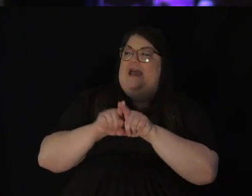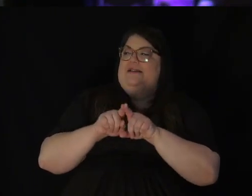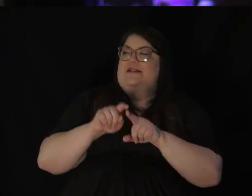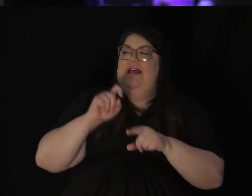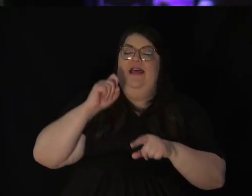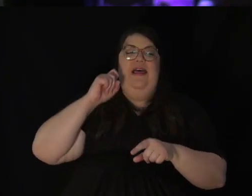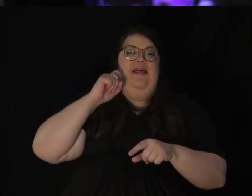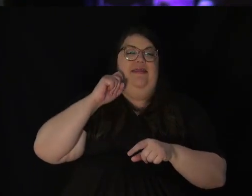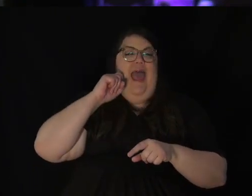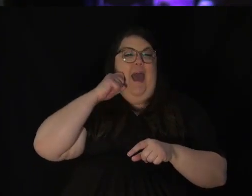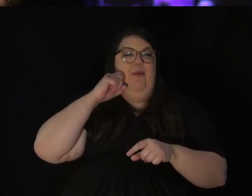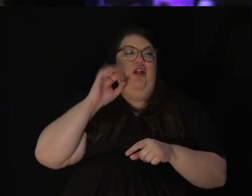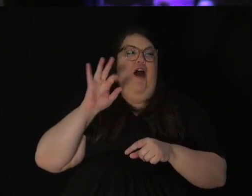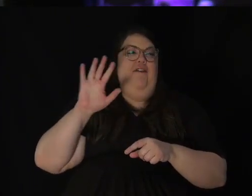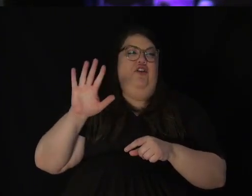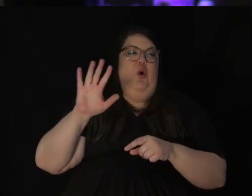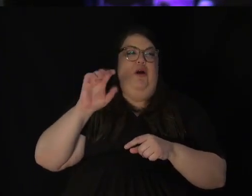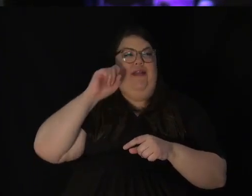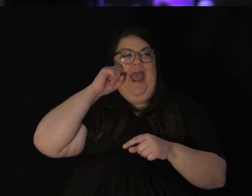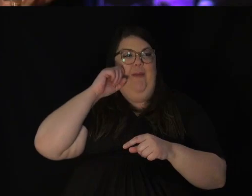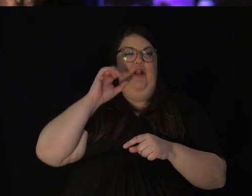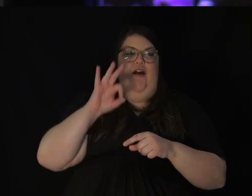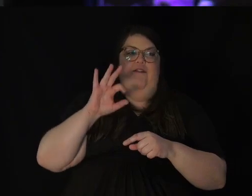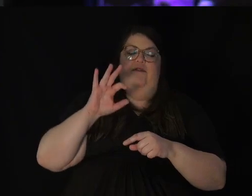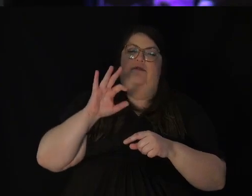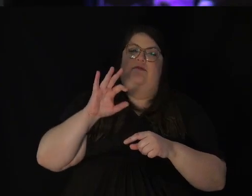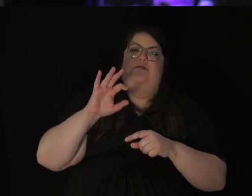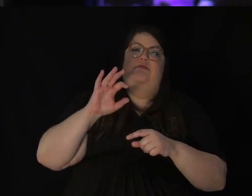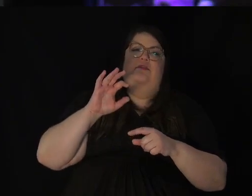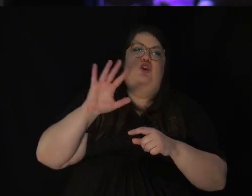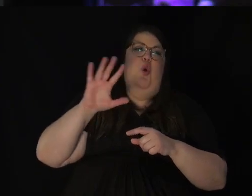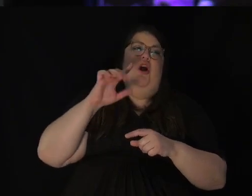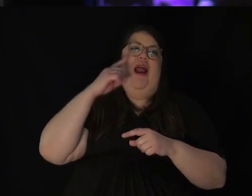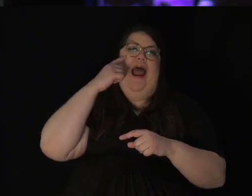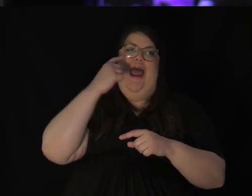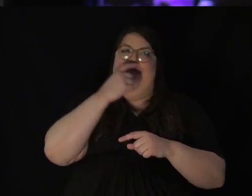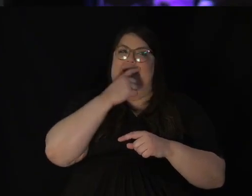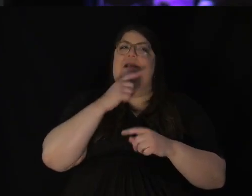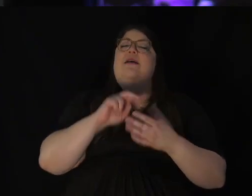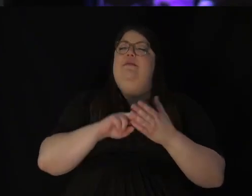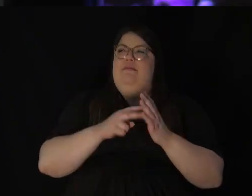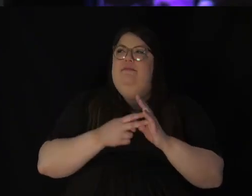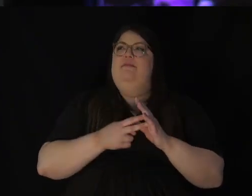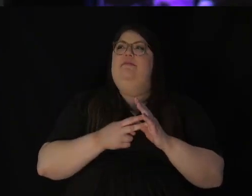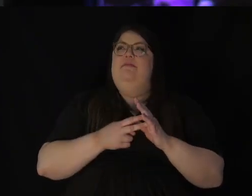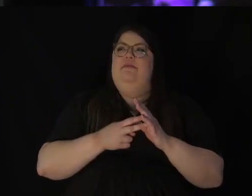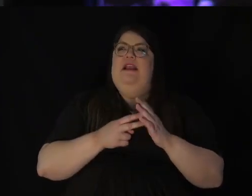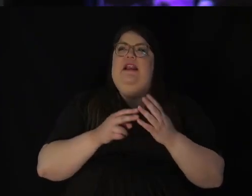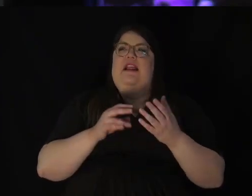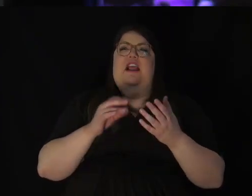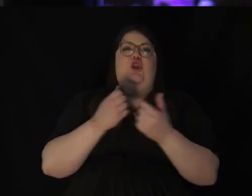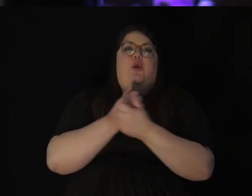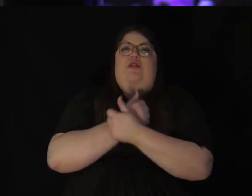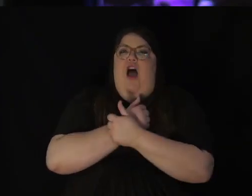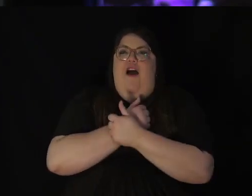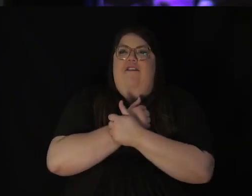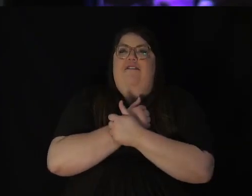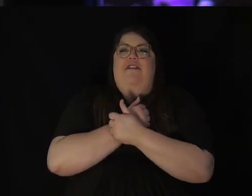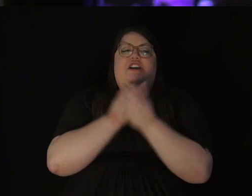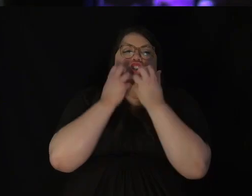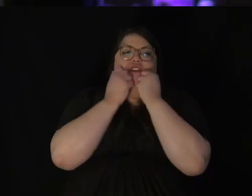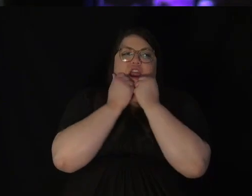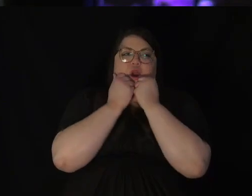eye. Whoever is the apple of your eye, that phrase, is someone that you love and you cherish and you